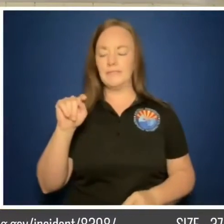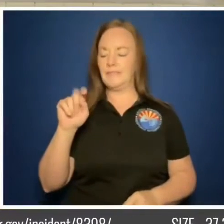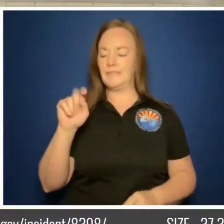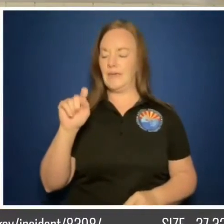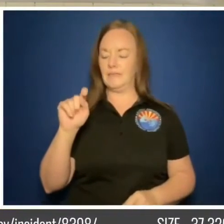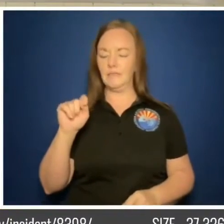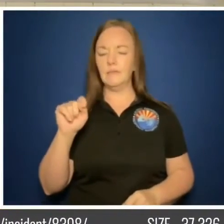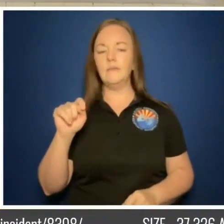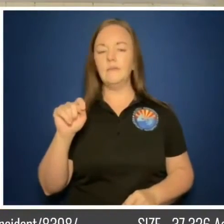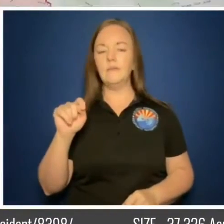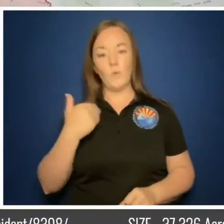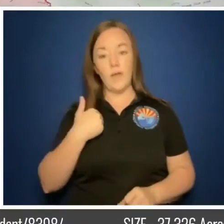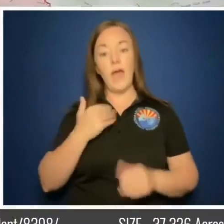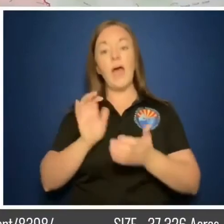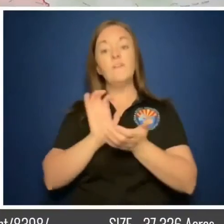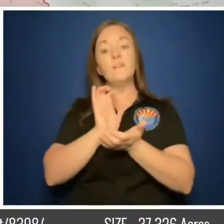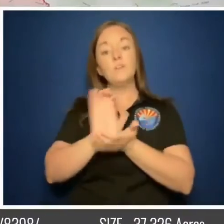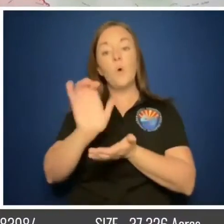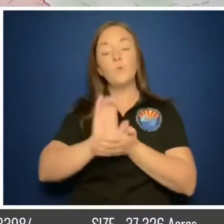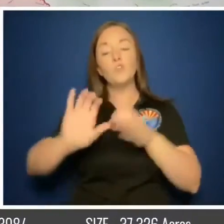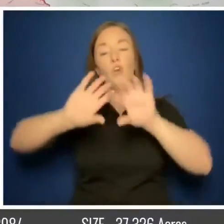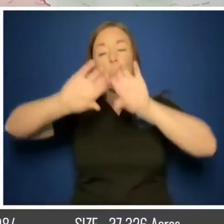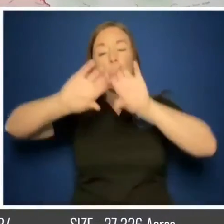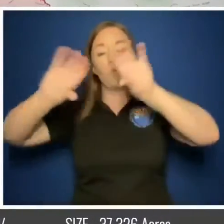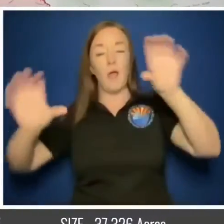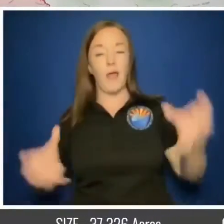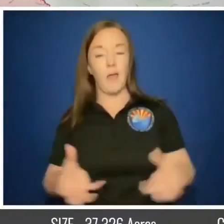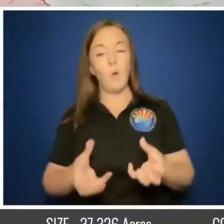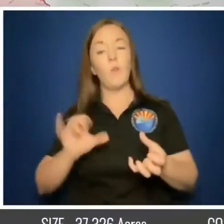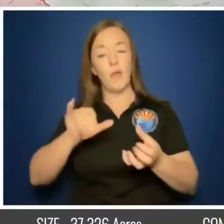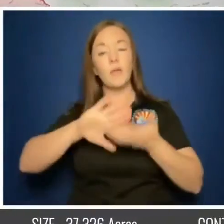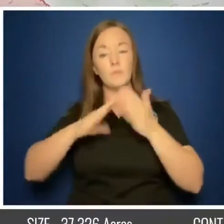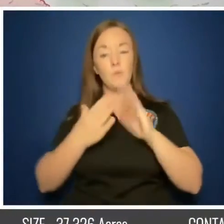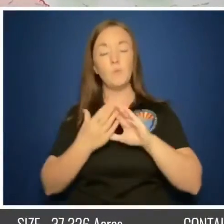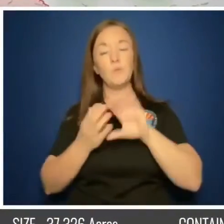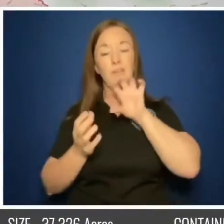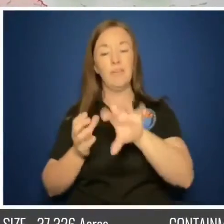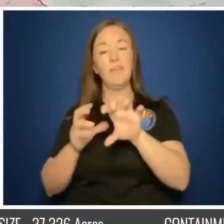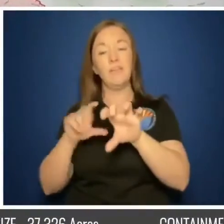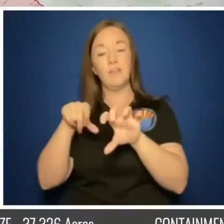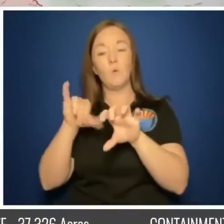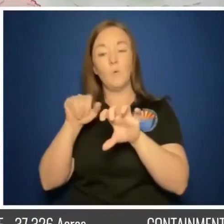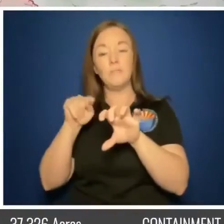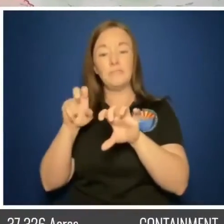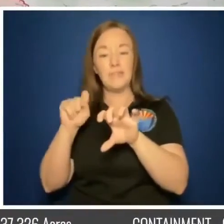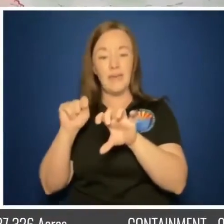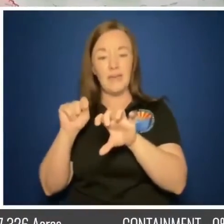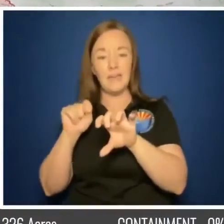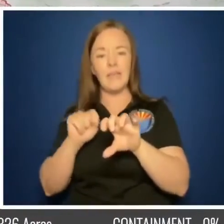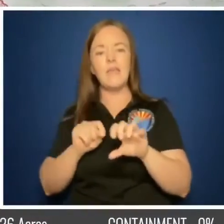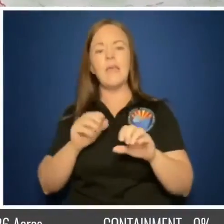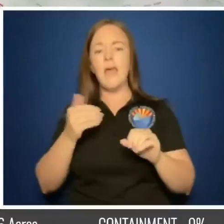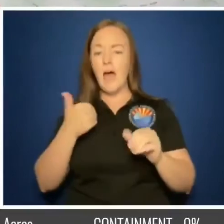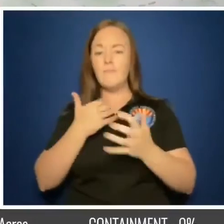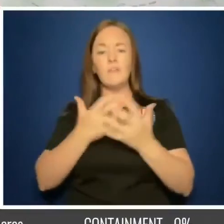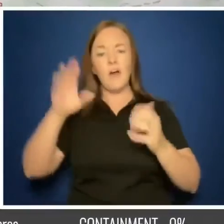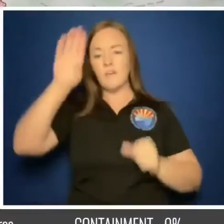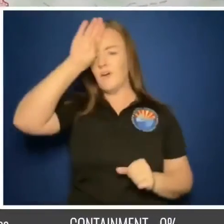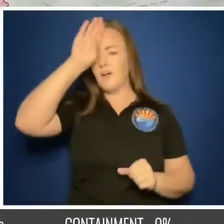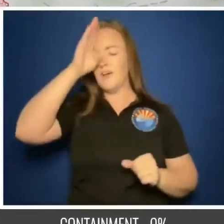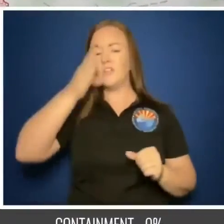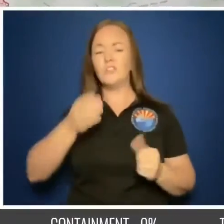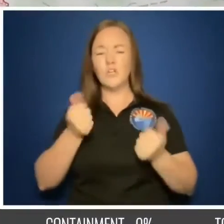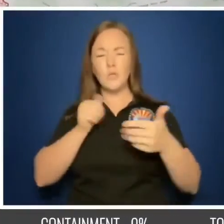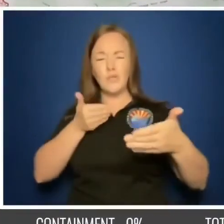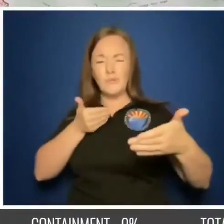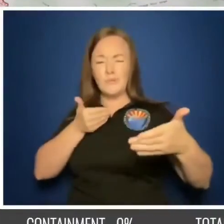of Quintet. This piece right here has a lot of firefighters in here trying to pick this fire up direct as possible to keep